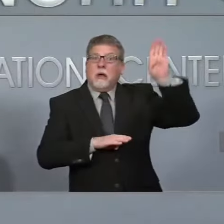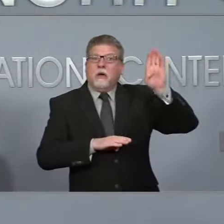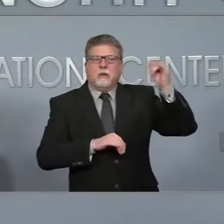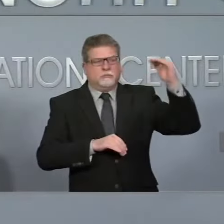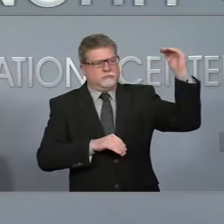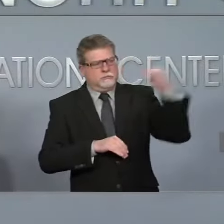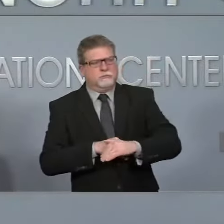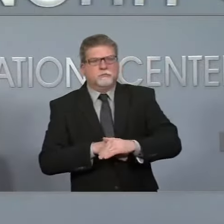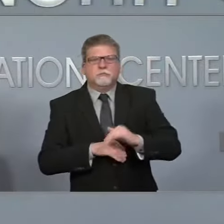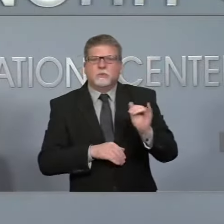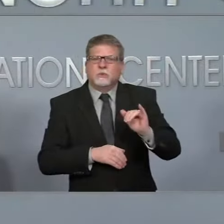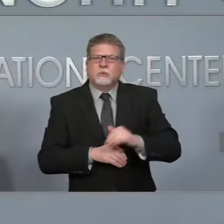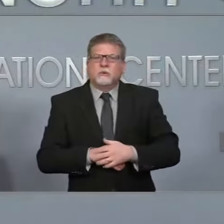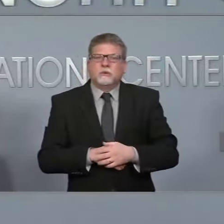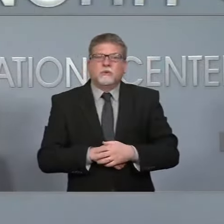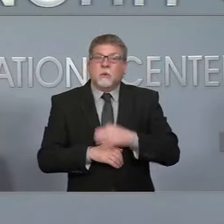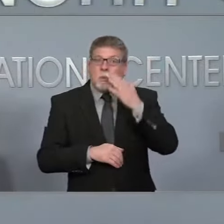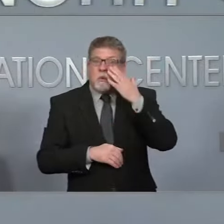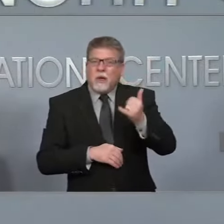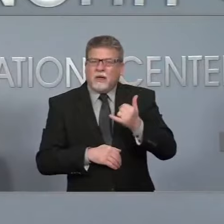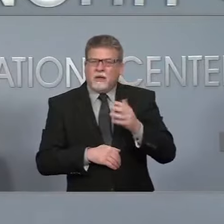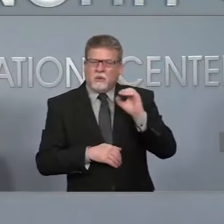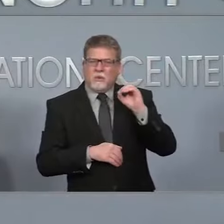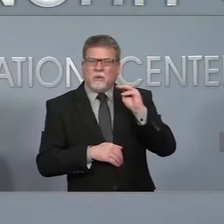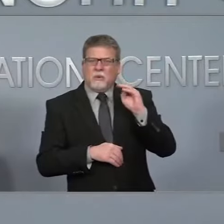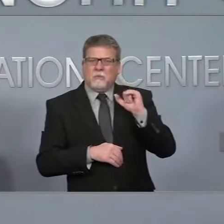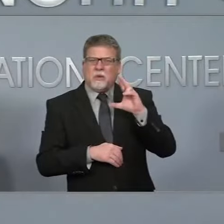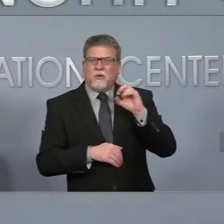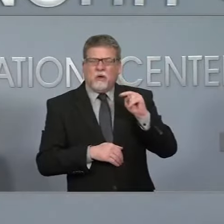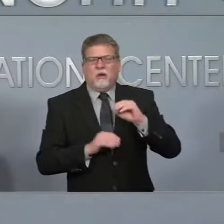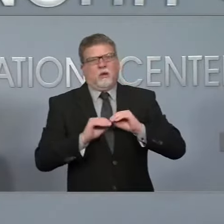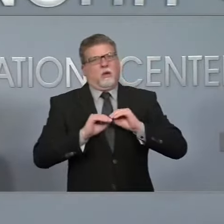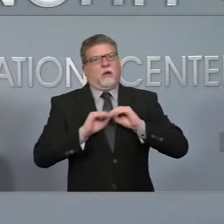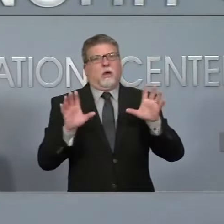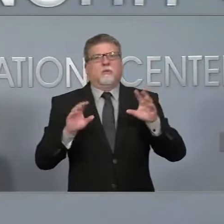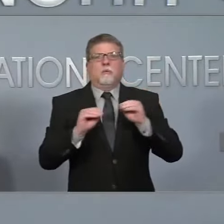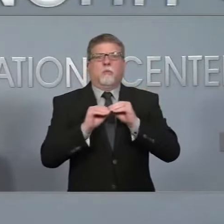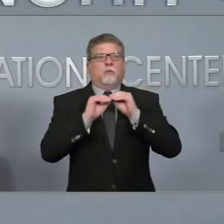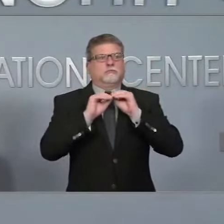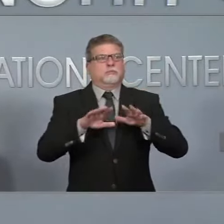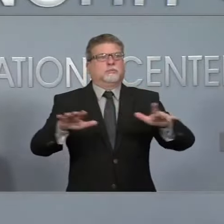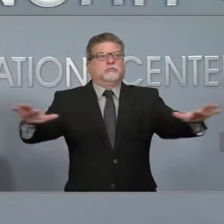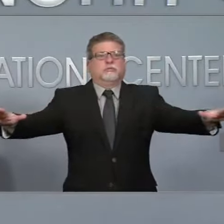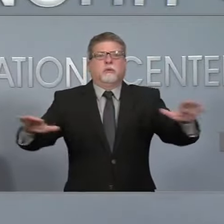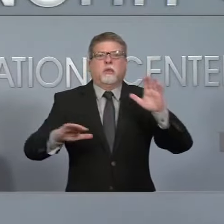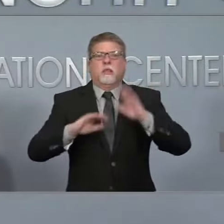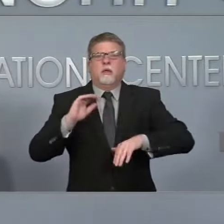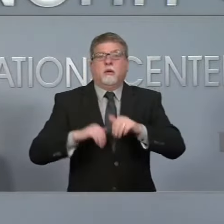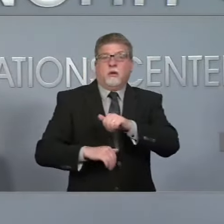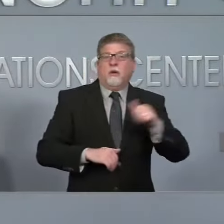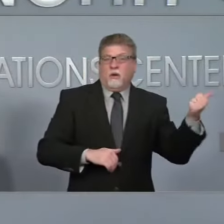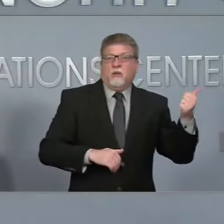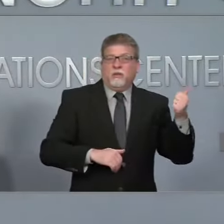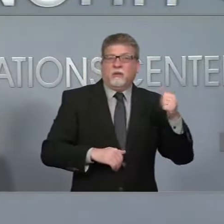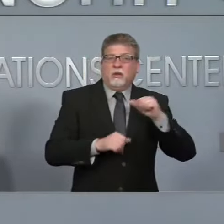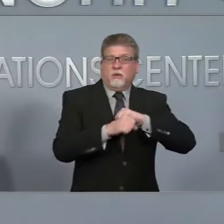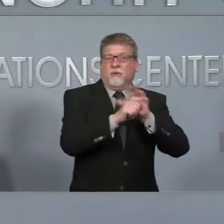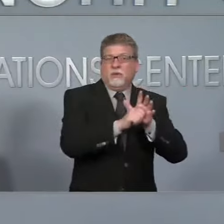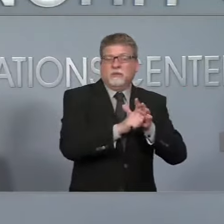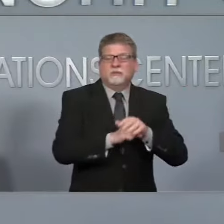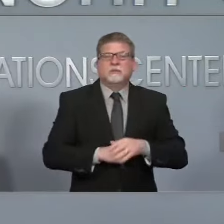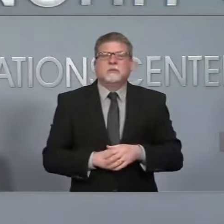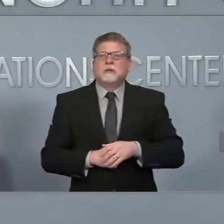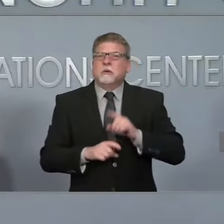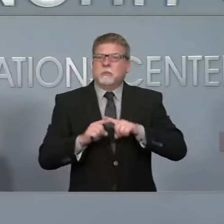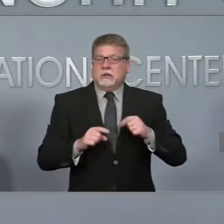is clearly more contagious, yet generally causes less severe illness, particularly to people who are vaccinated